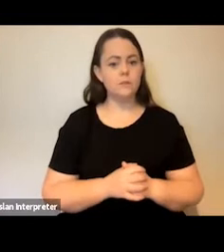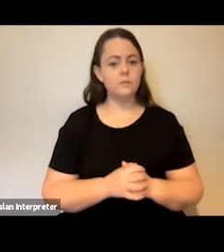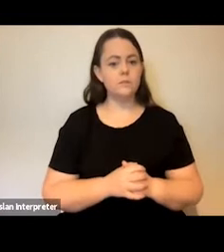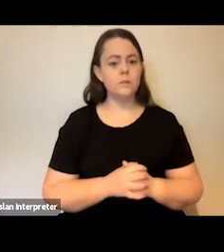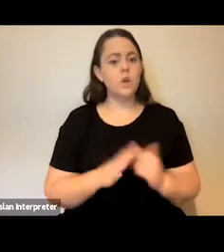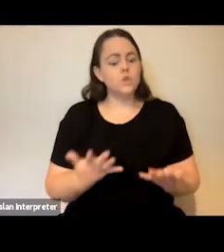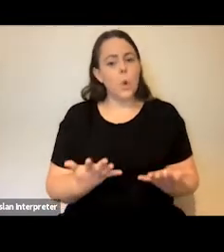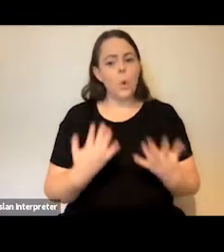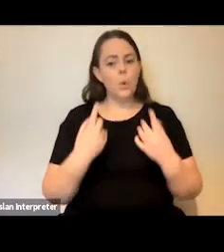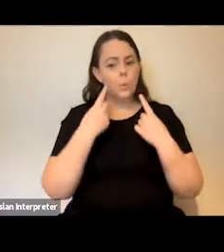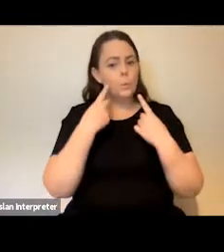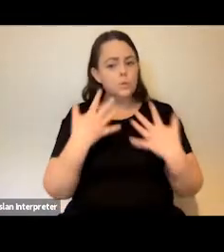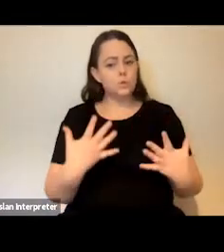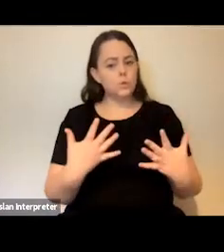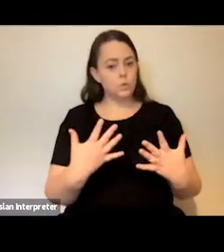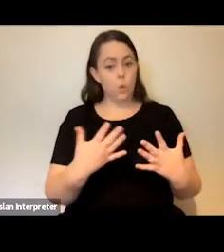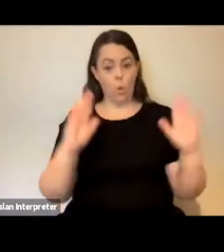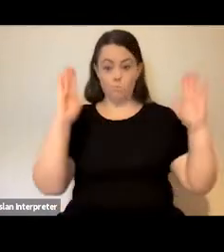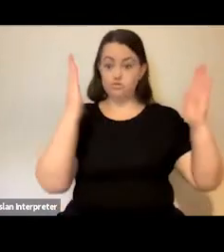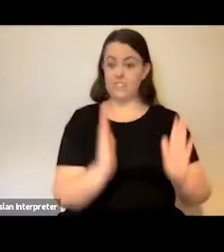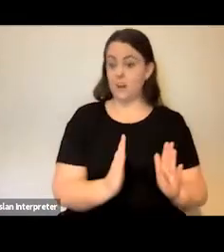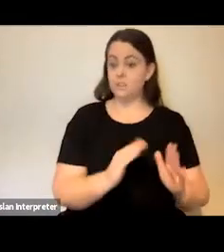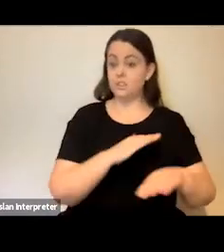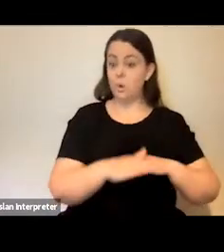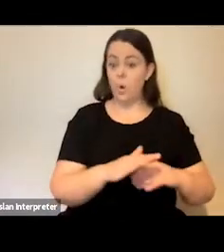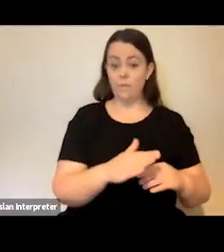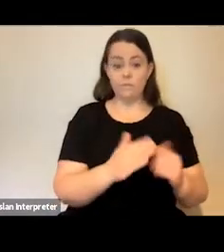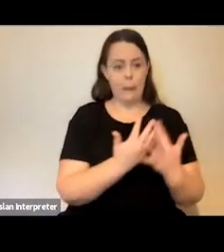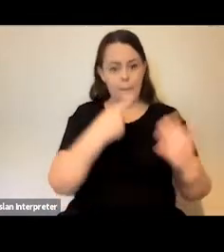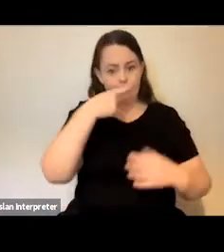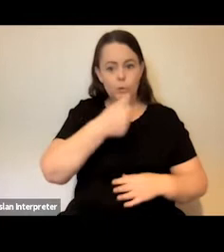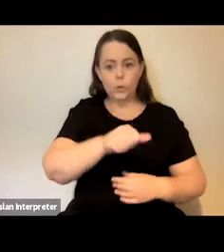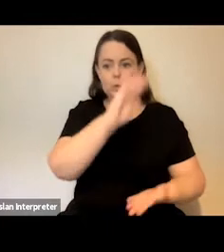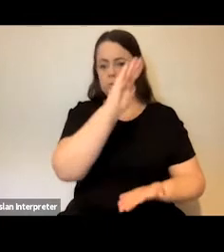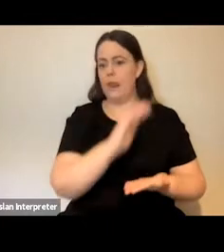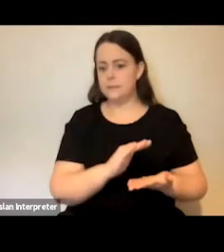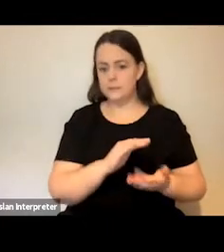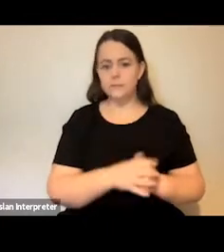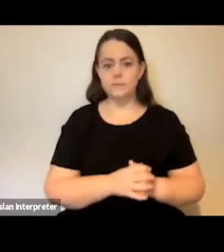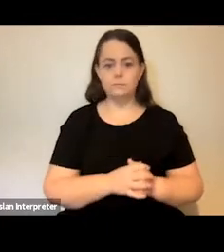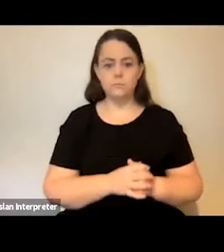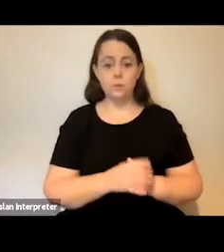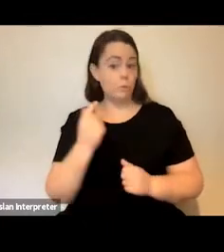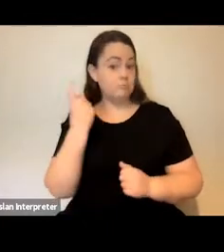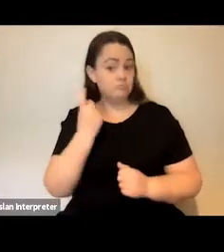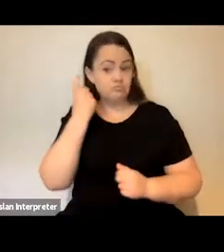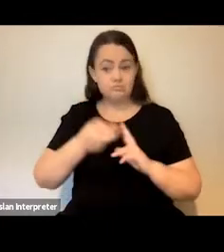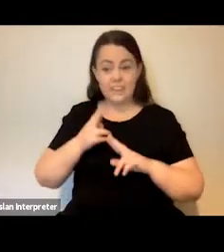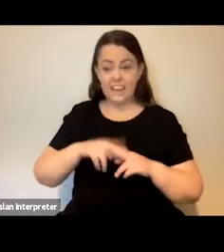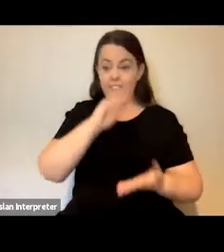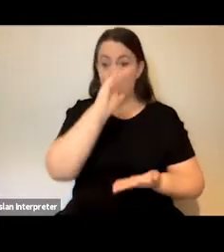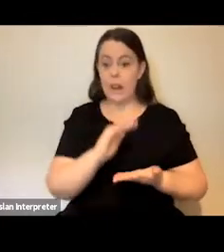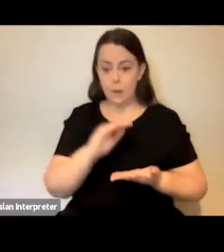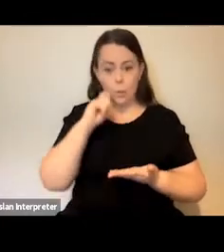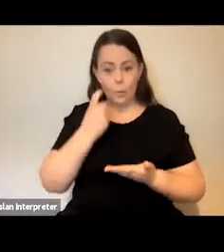methamphetamine use as well. The questions posed were, would this reduction in use be sustained? And would these